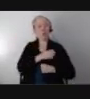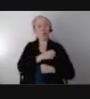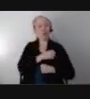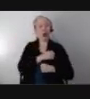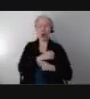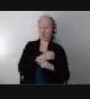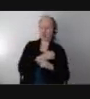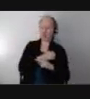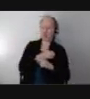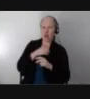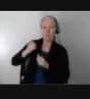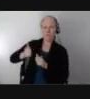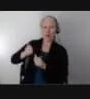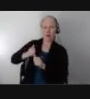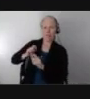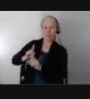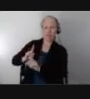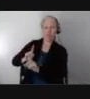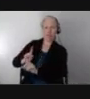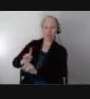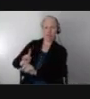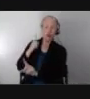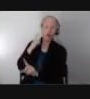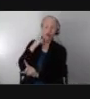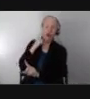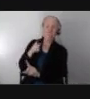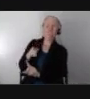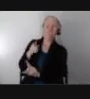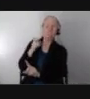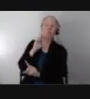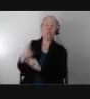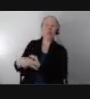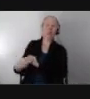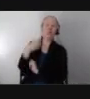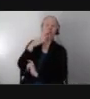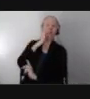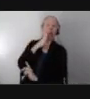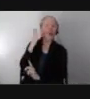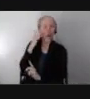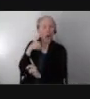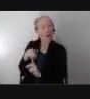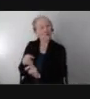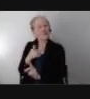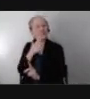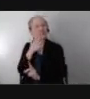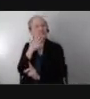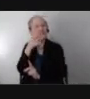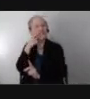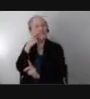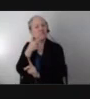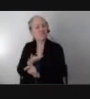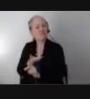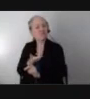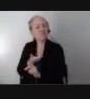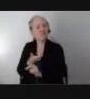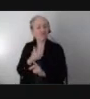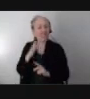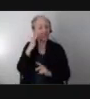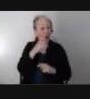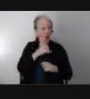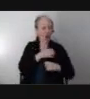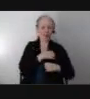shoplifting, probably because of the color of her skin. That was why that security guard saw that and followed her